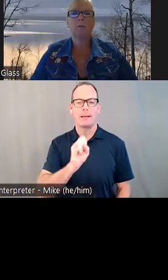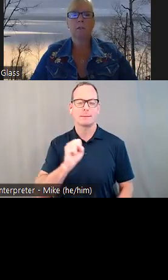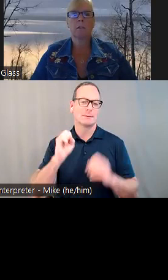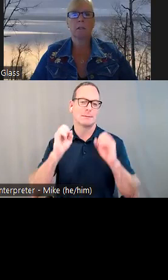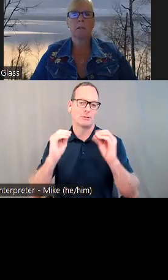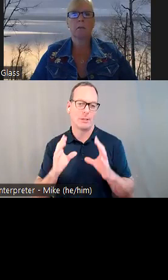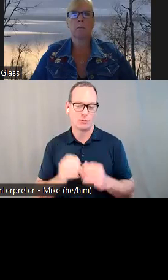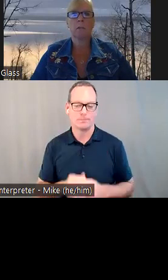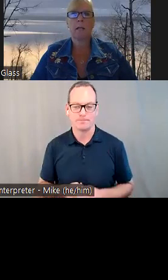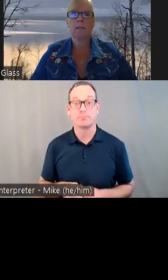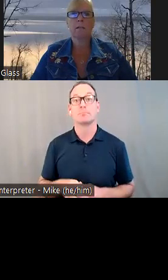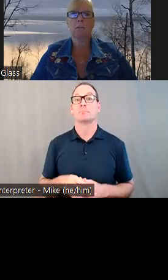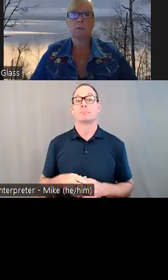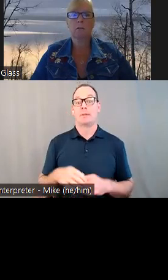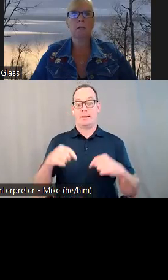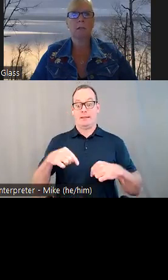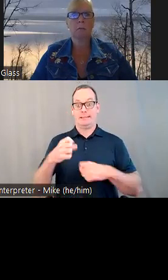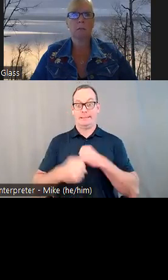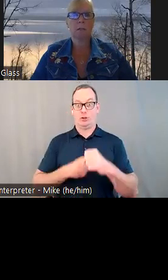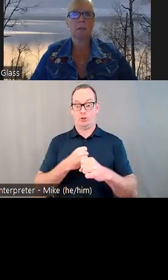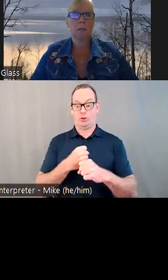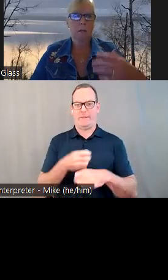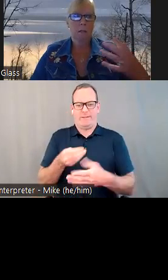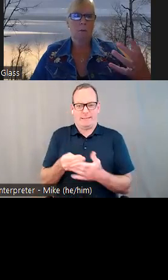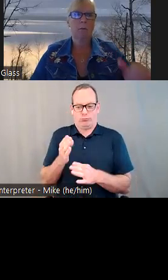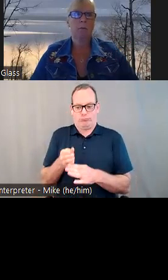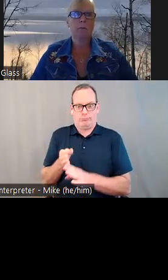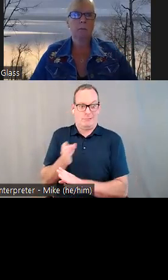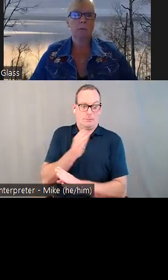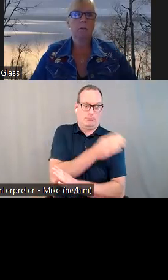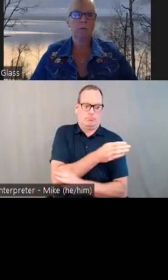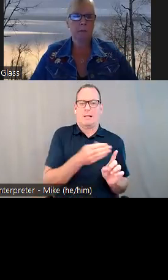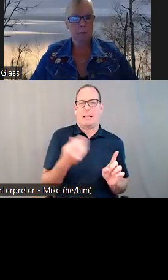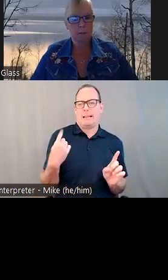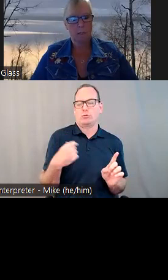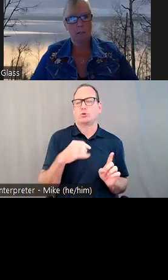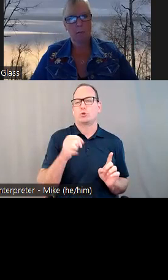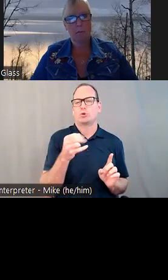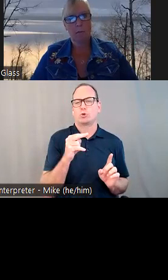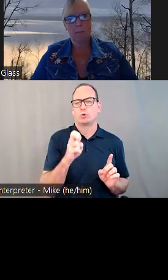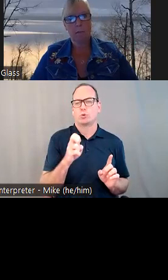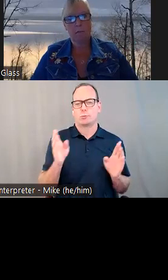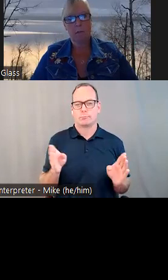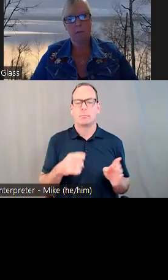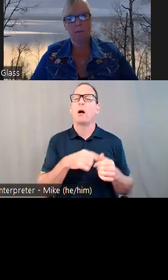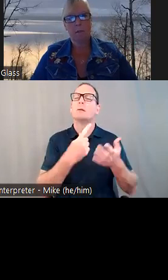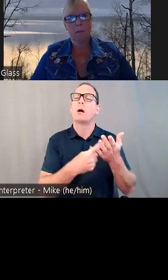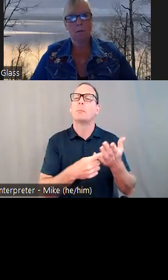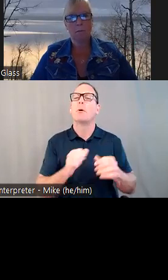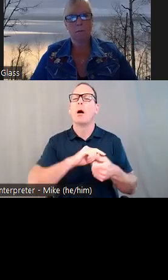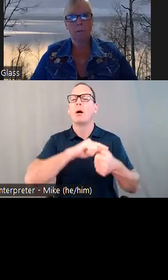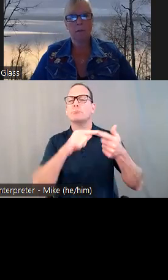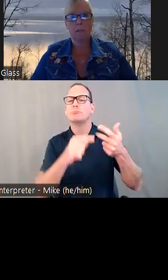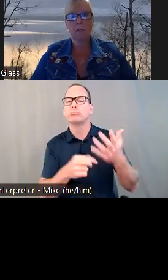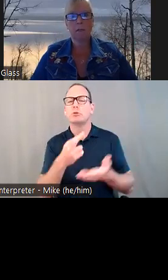current fiscal year was last June, and that was an overview of some of the new resources that had been developed in the field